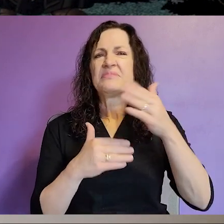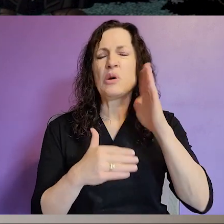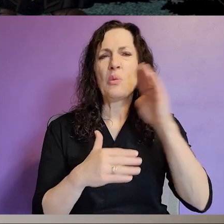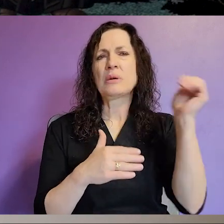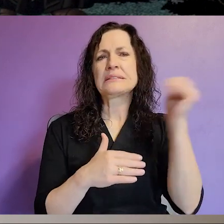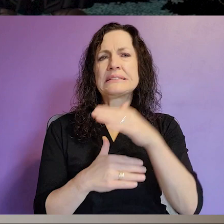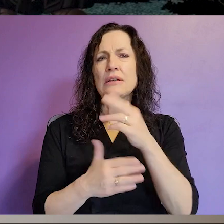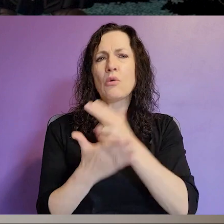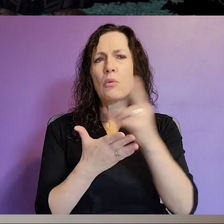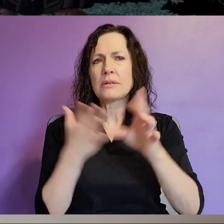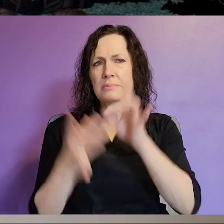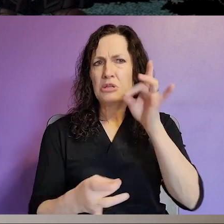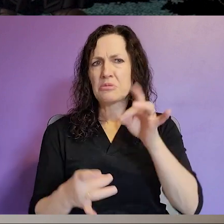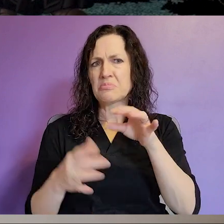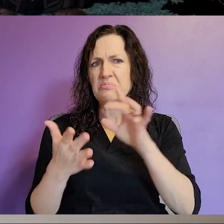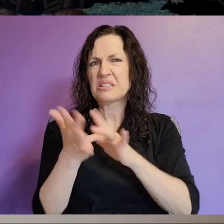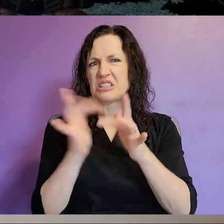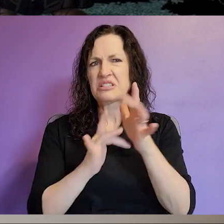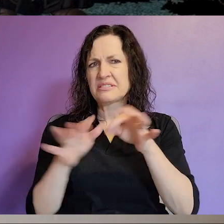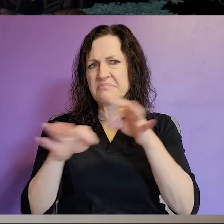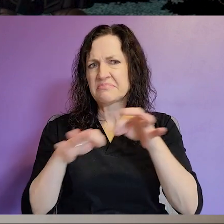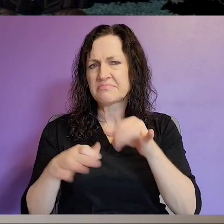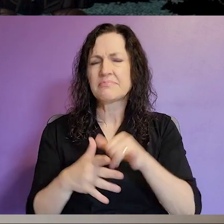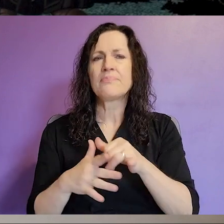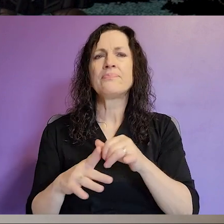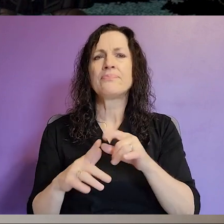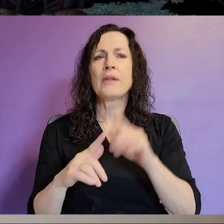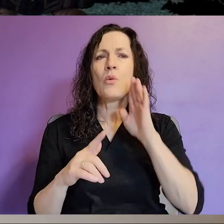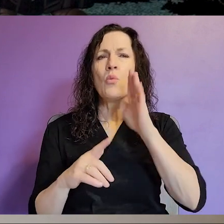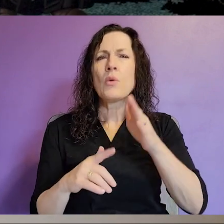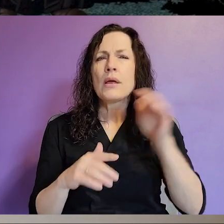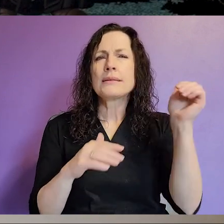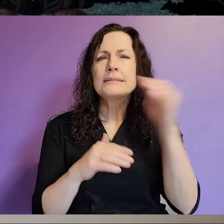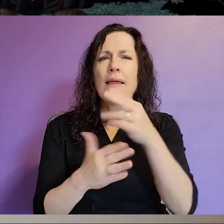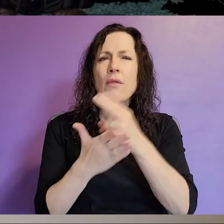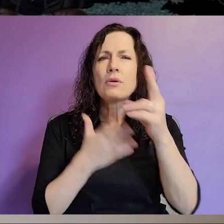about sending us the Advocate and the Paraclete and the Holy Spirit